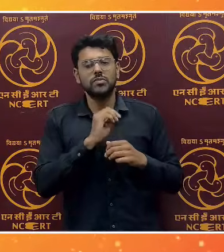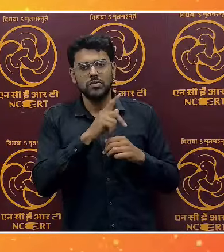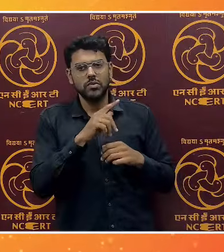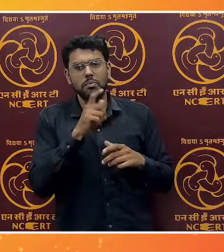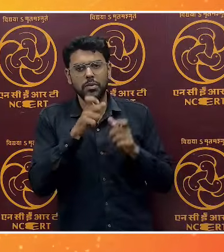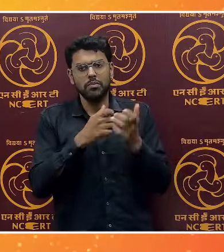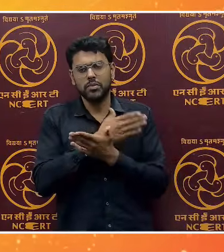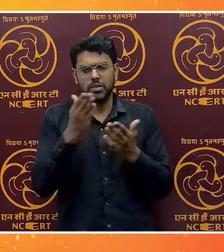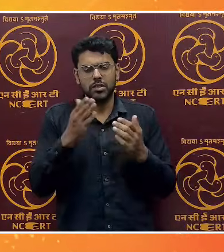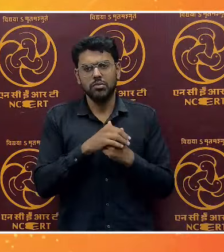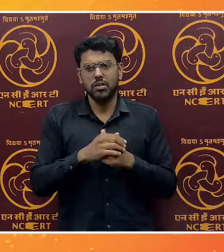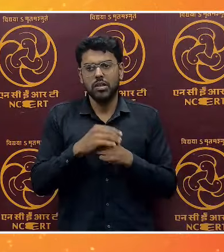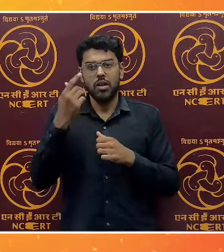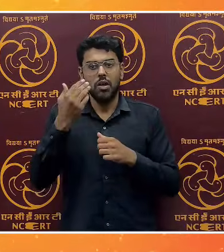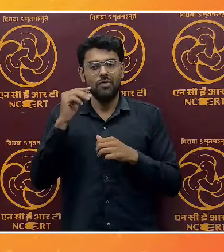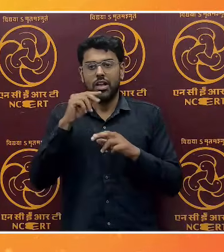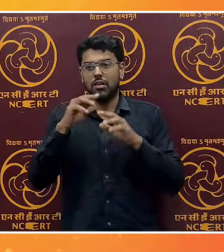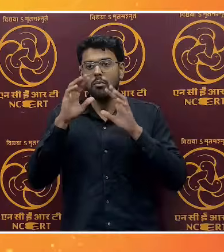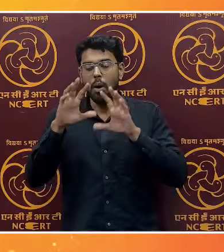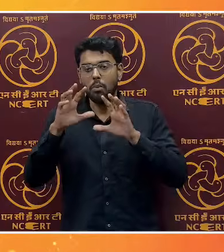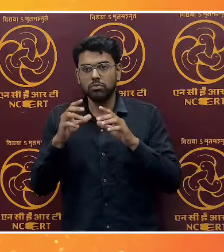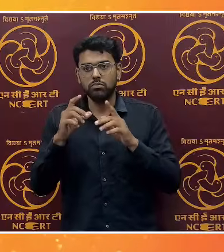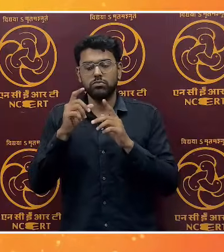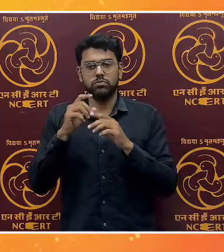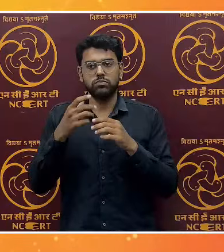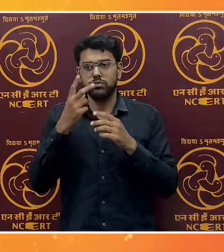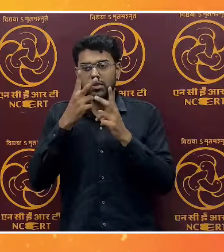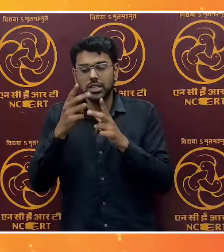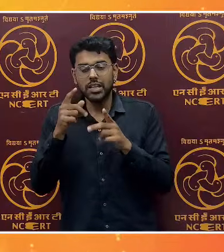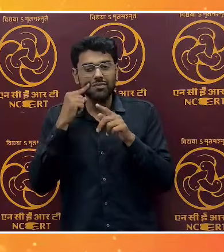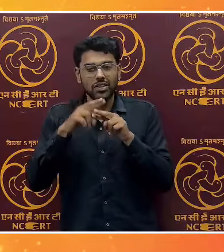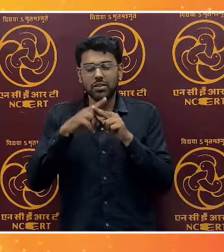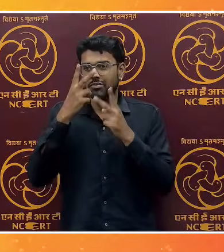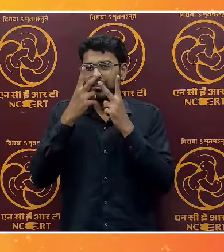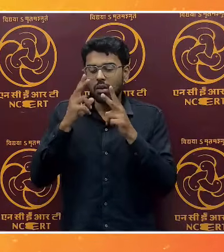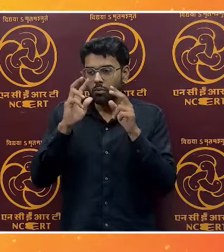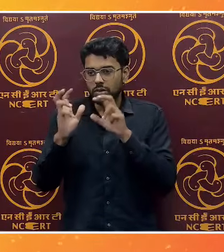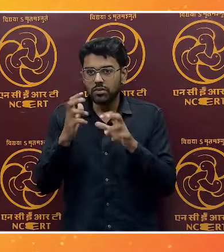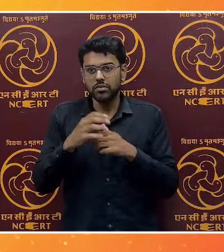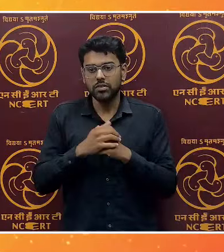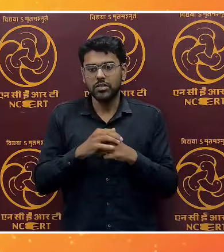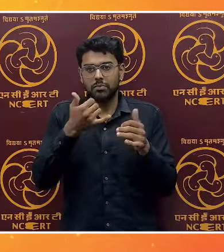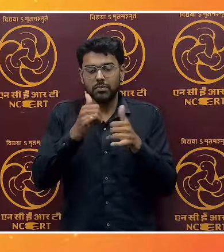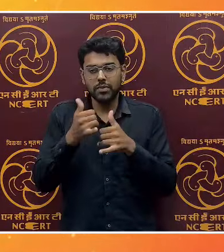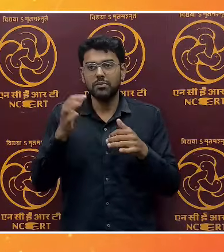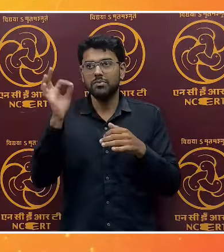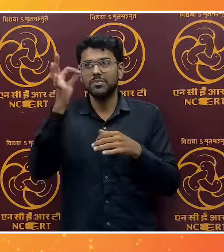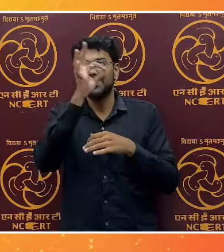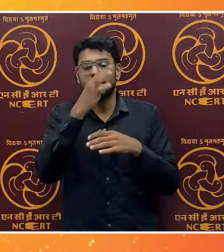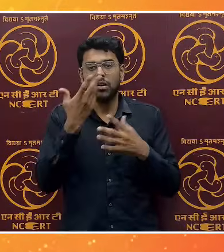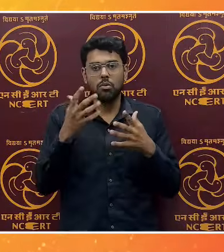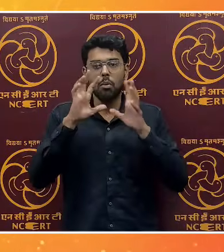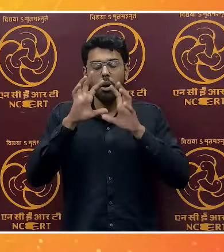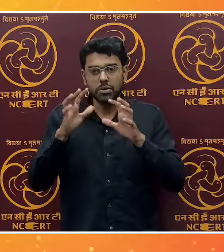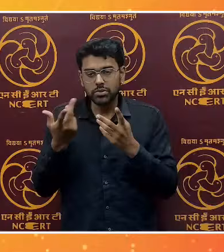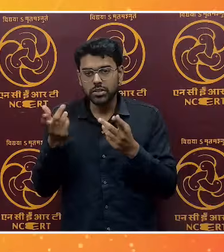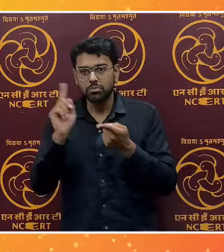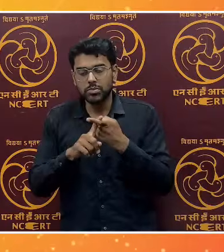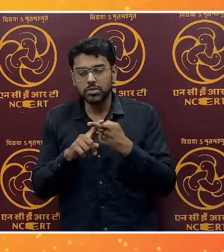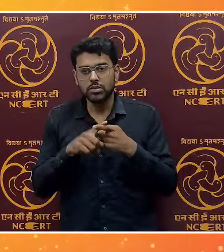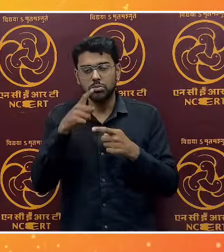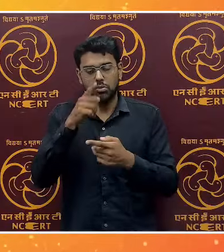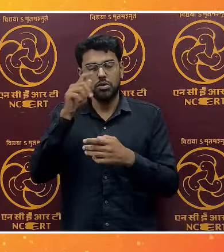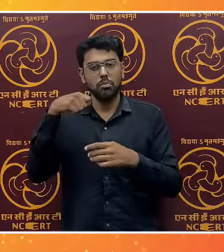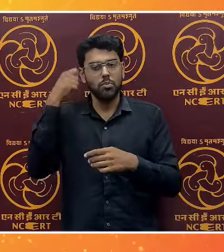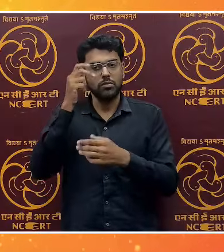can avoid during the recording, because if you observe like the a plane is flying or the dog is barking, you can stop